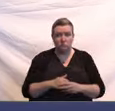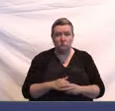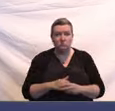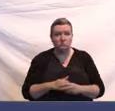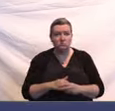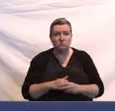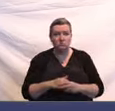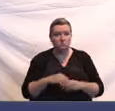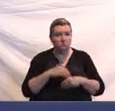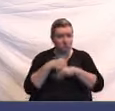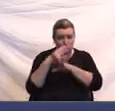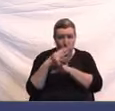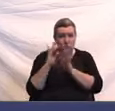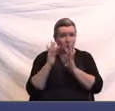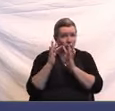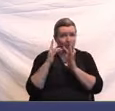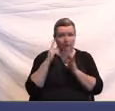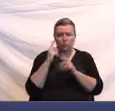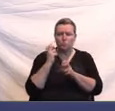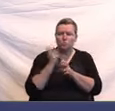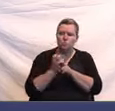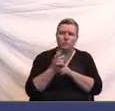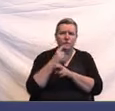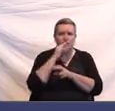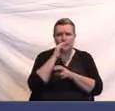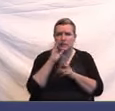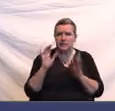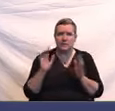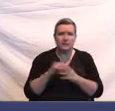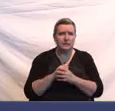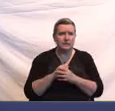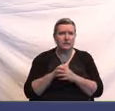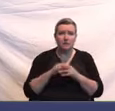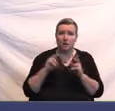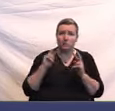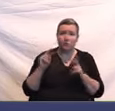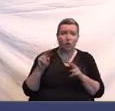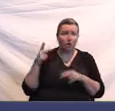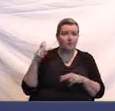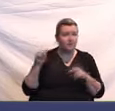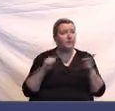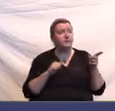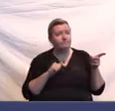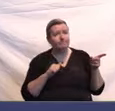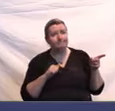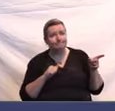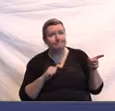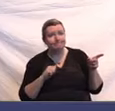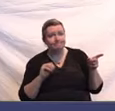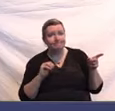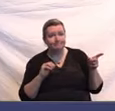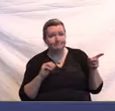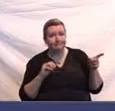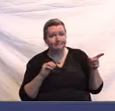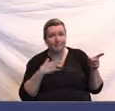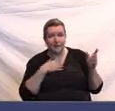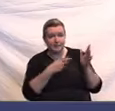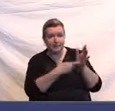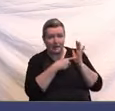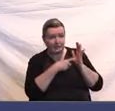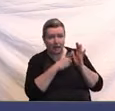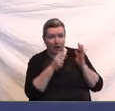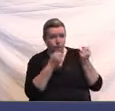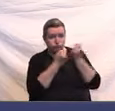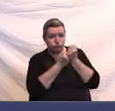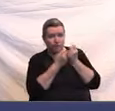looked like. I saw Pennsylvania struck it down. Our mandate has been upheld. Paramel, you may want to comment on this. Yeah, our school mask mandate